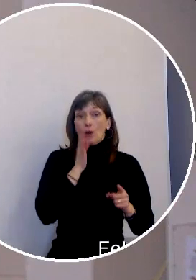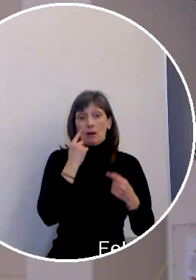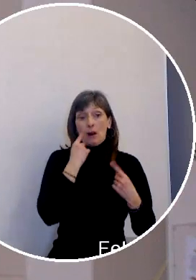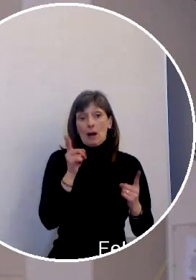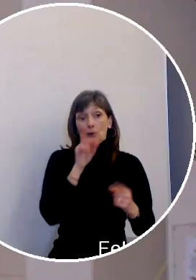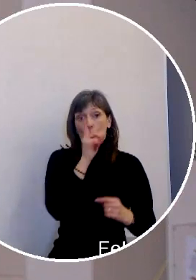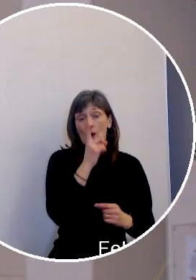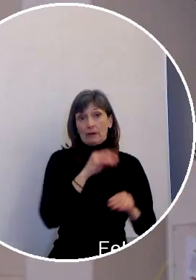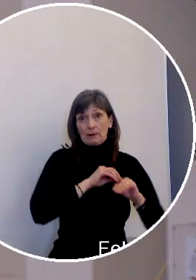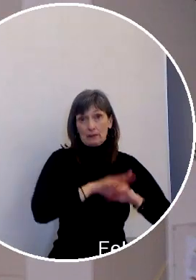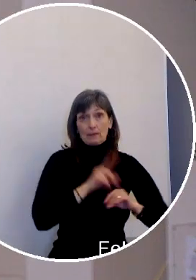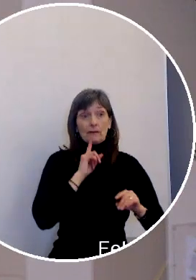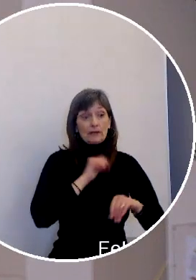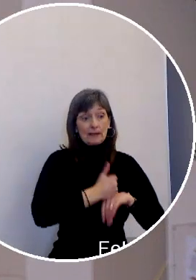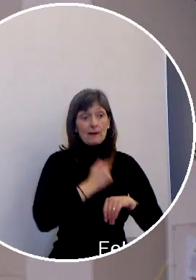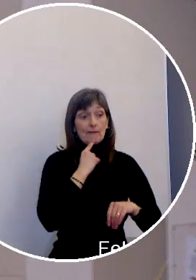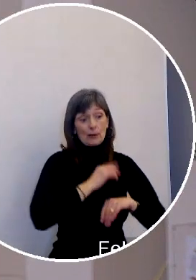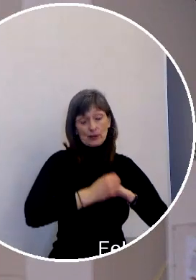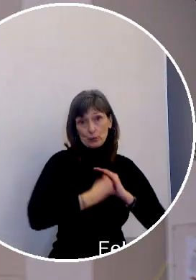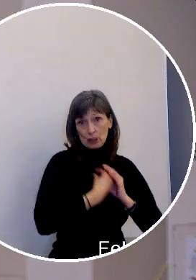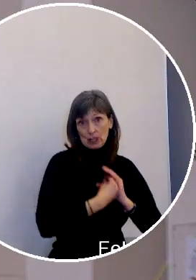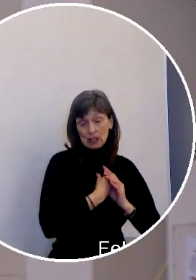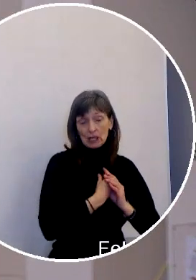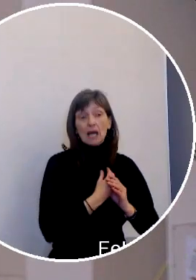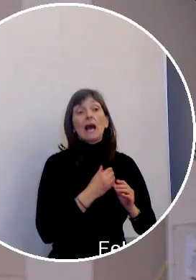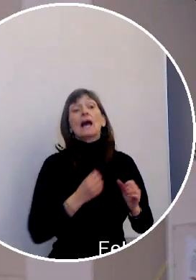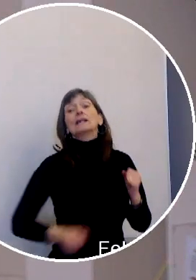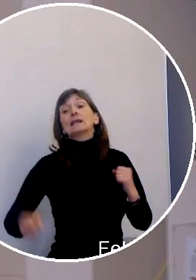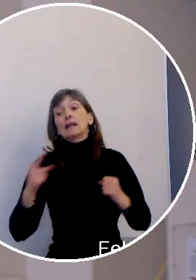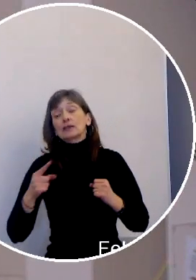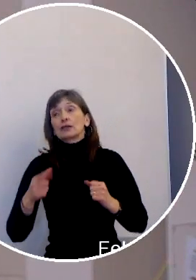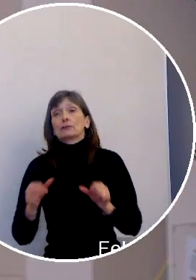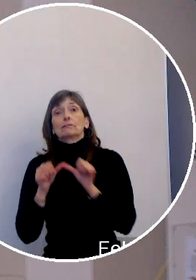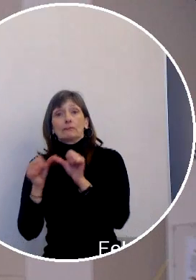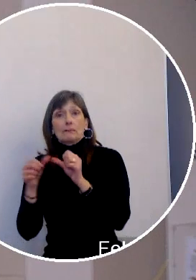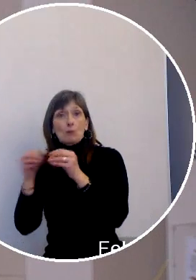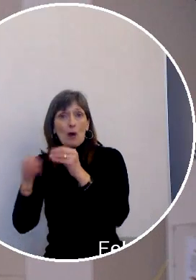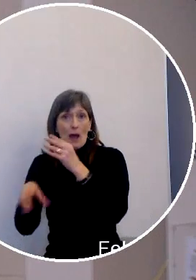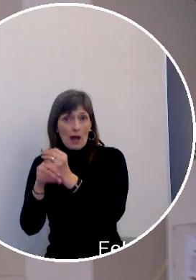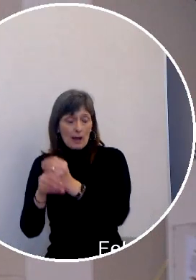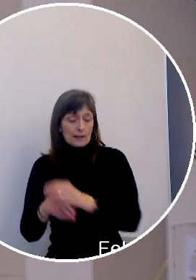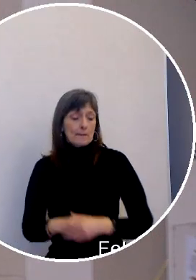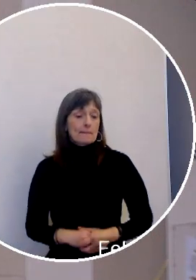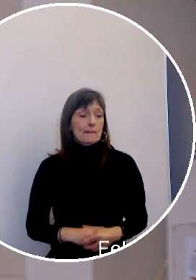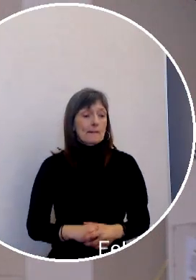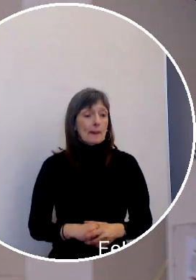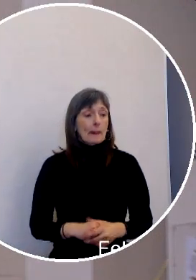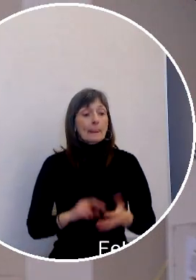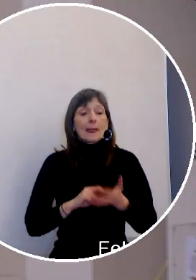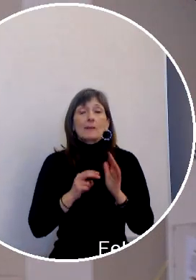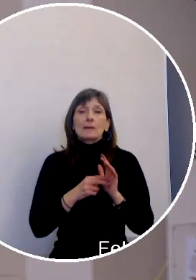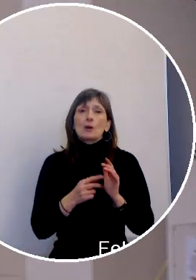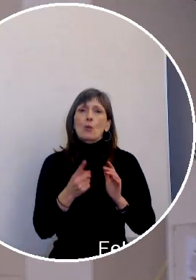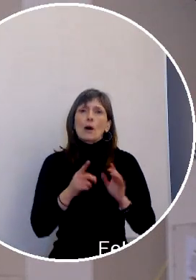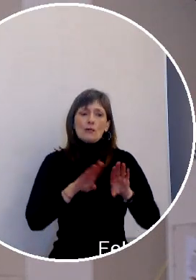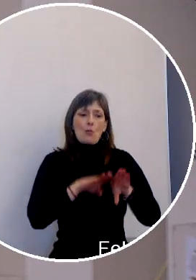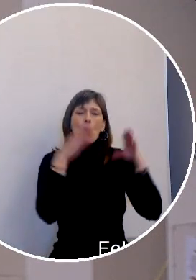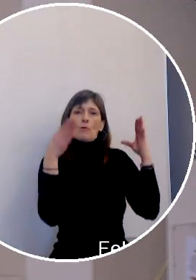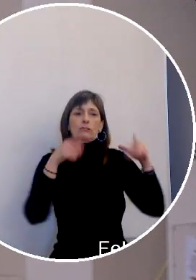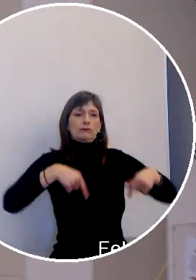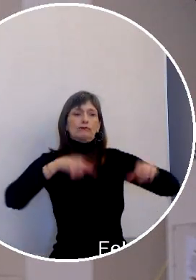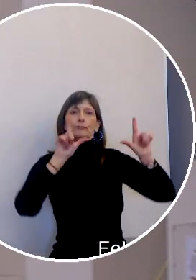spring and further implementation in the next school year. This will allow a portal that